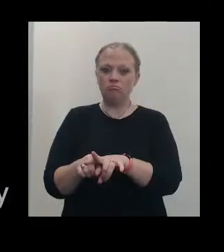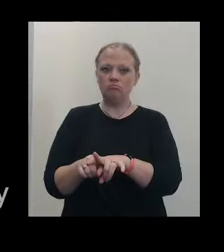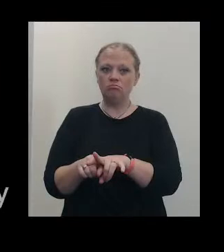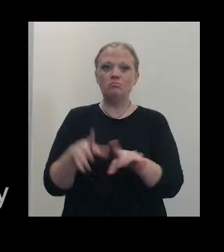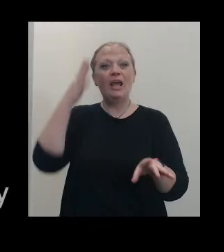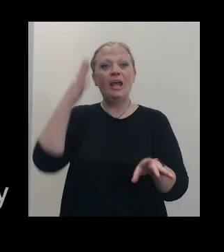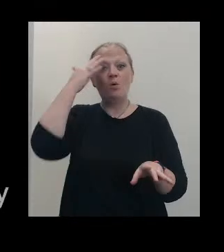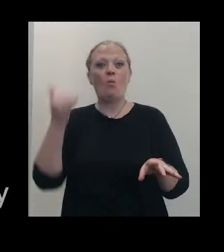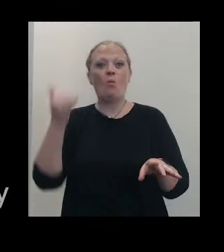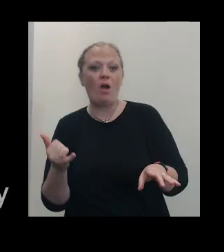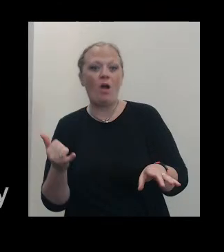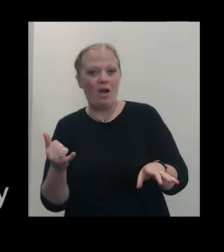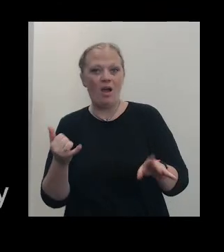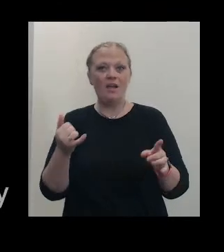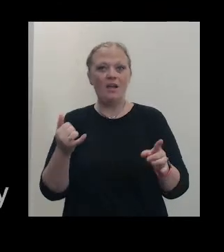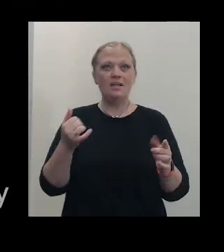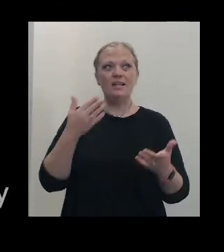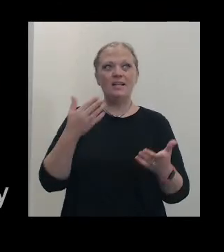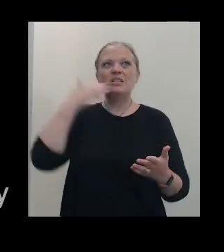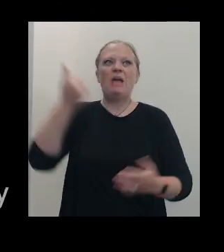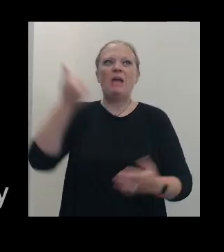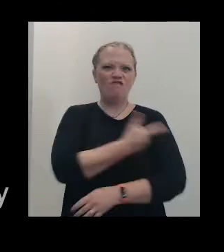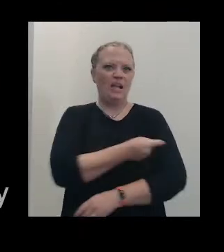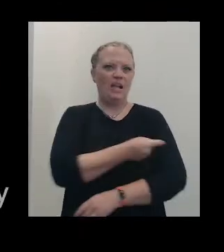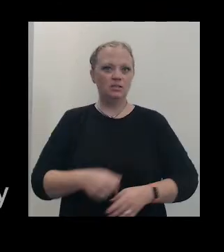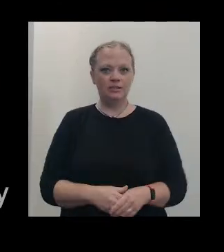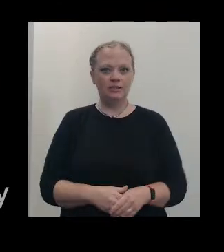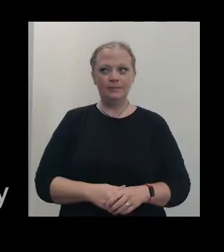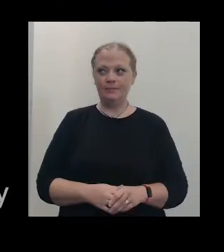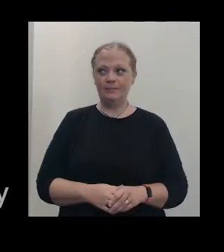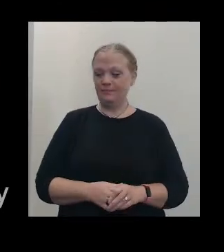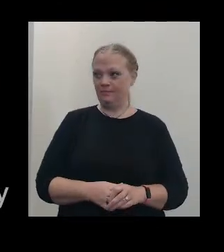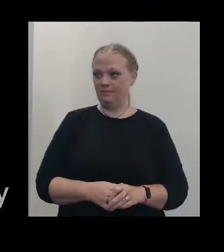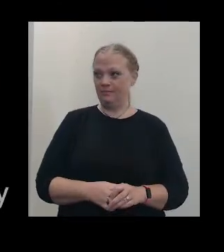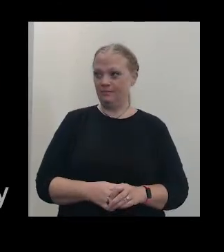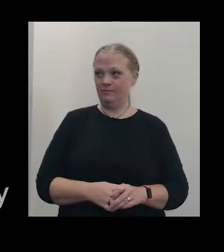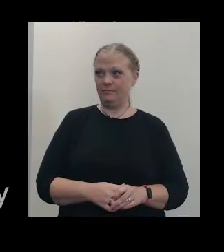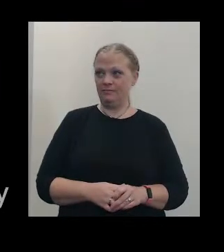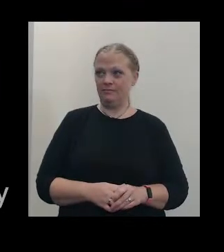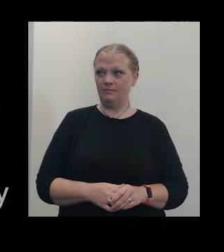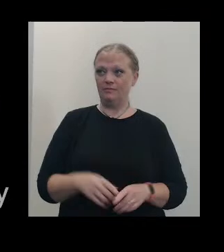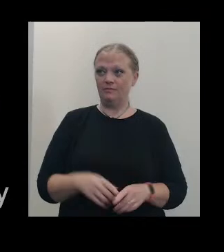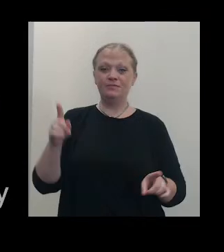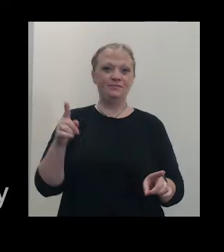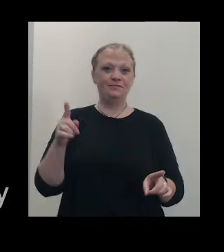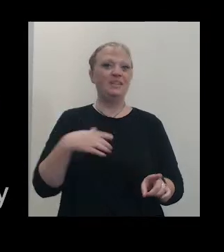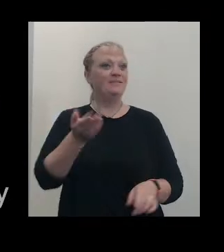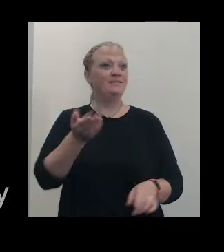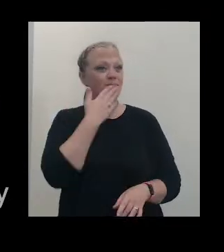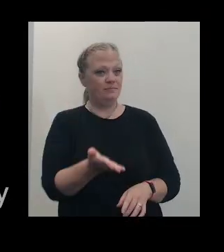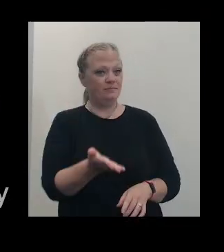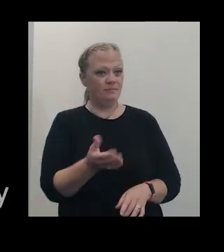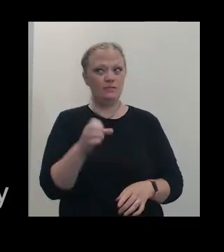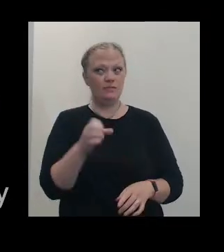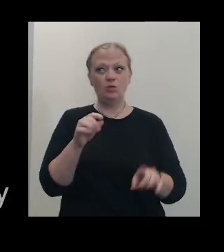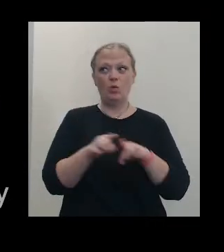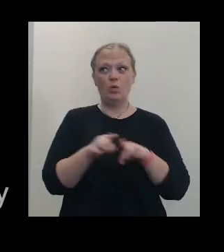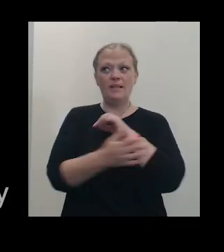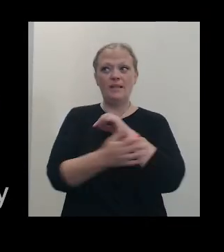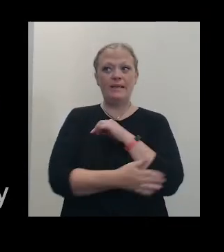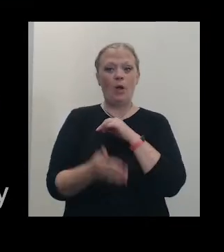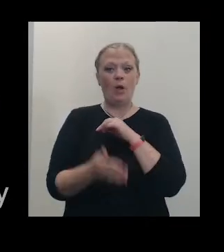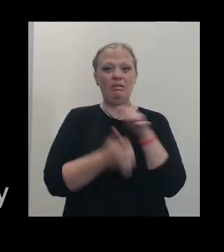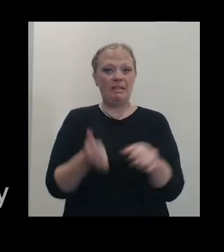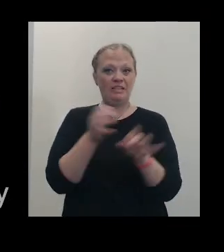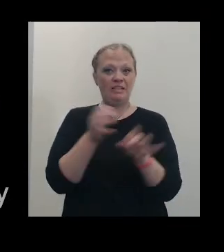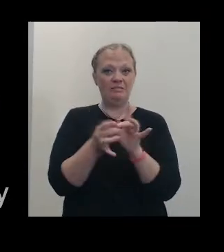why this is a better vaccine. Great, thank you. So as the county executive mentioned, this